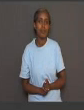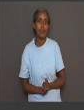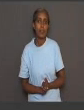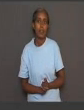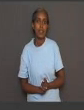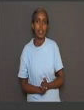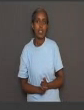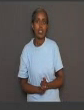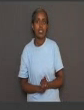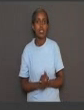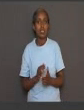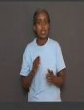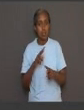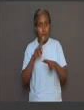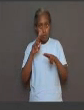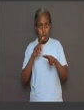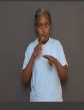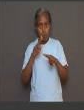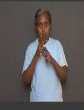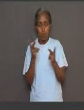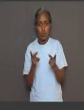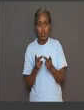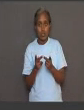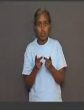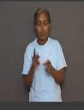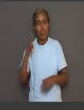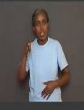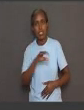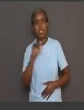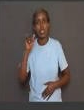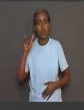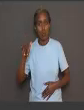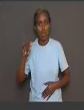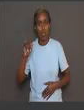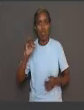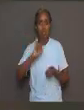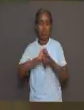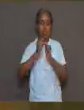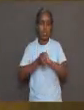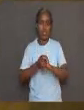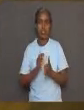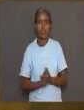The positions of x and y are reversed.